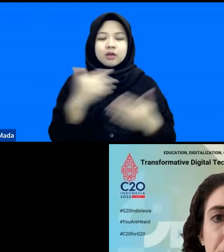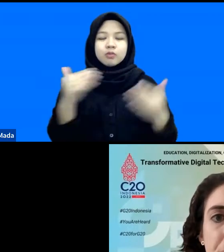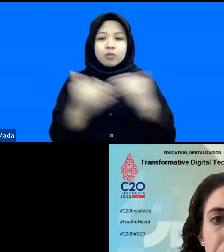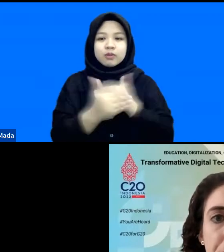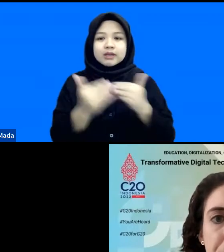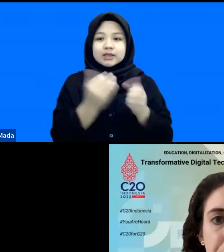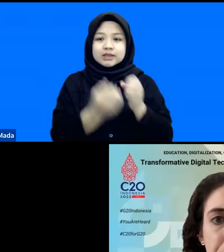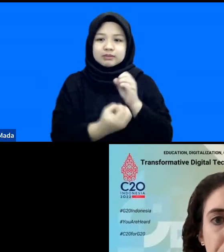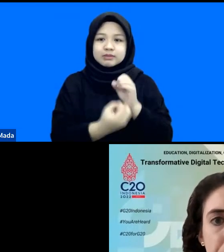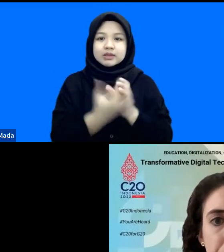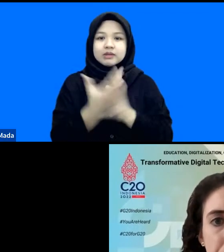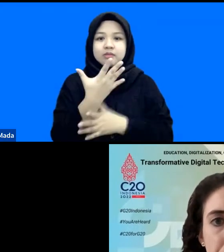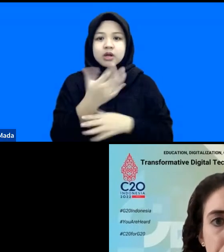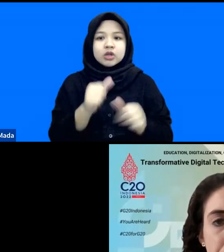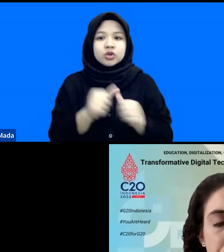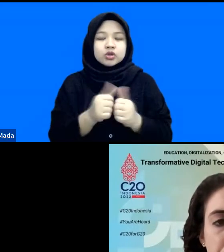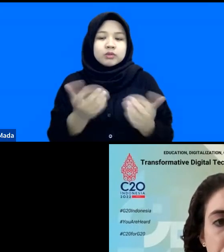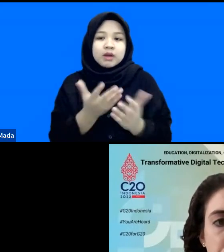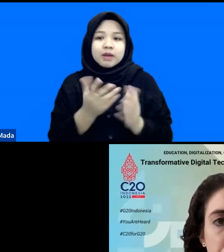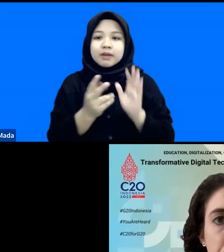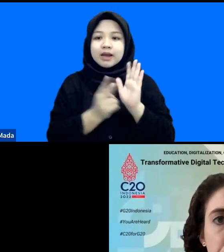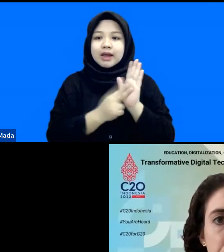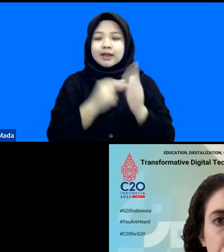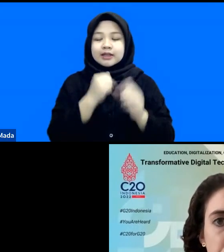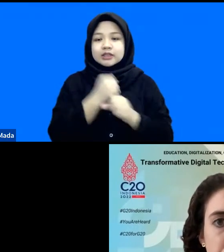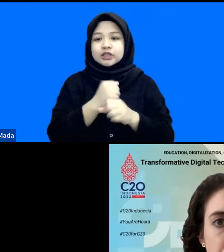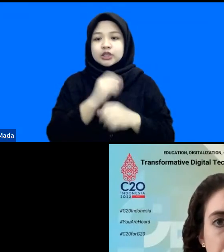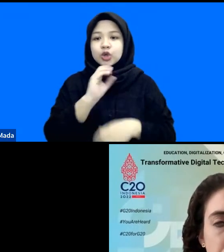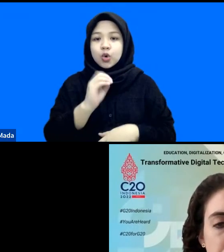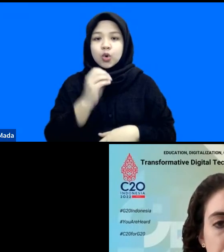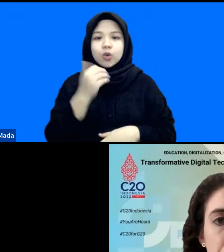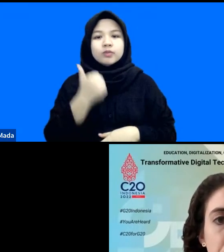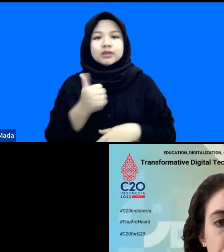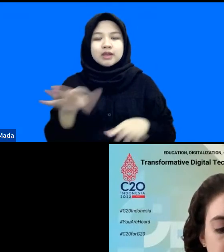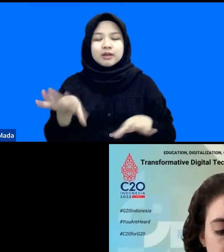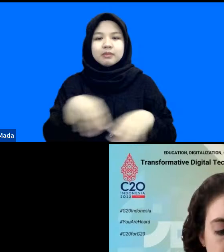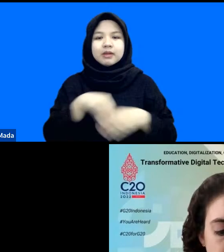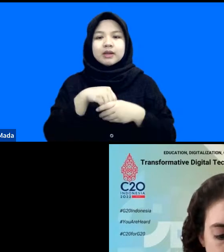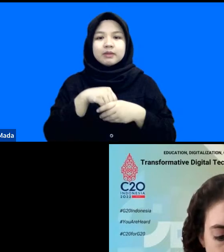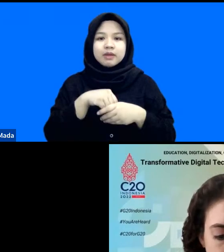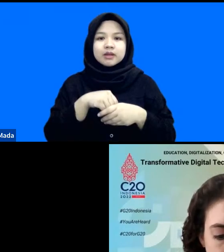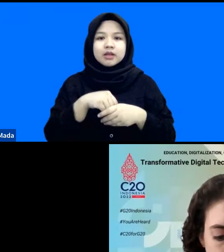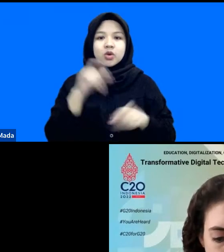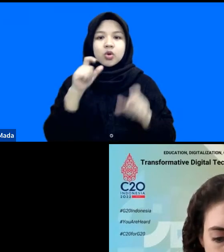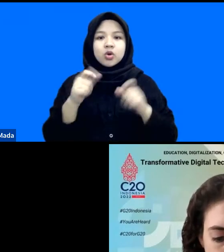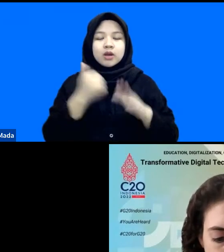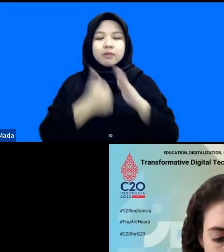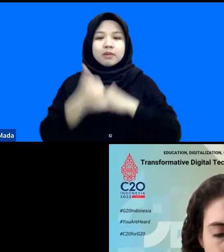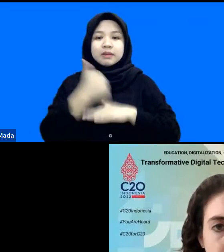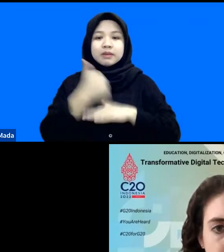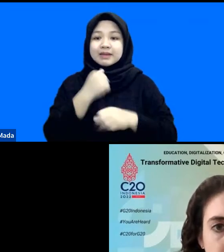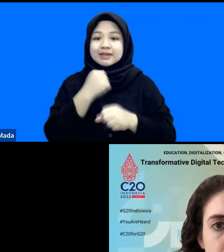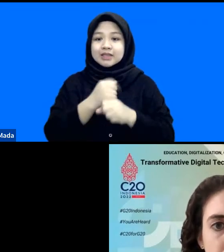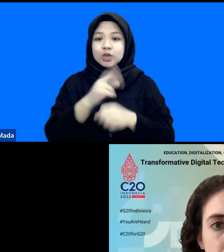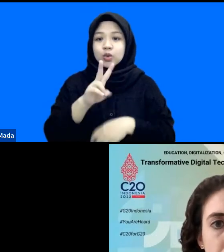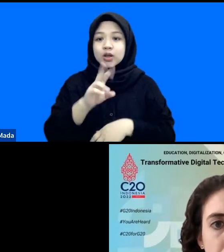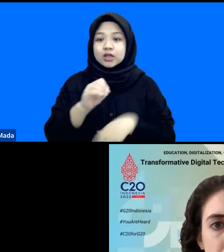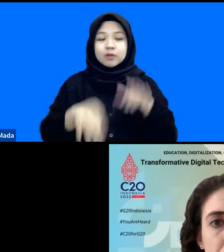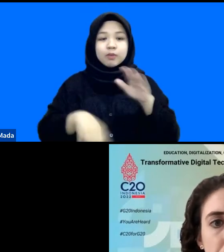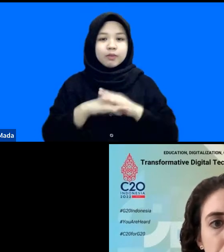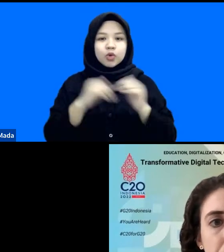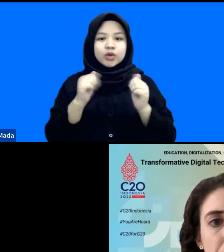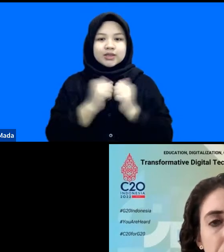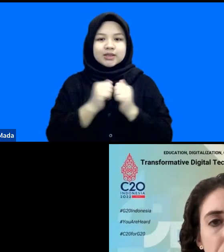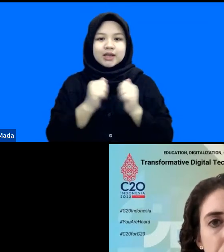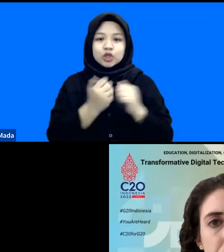to ensure G20 leaders fulfill their promises to provide everyone inclusive, quality education for